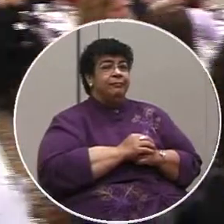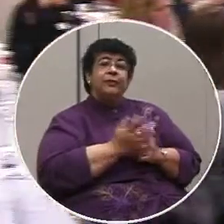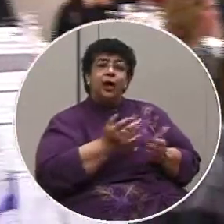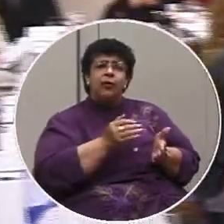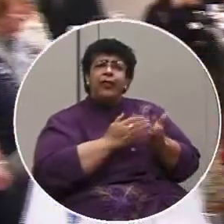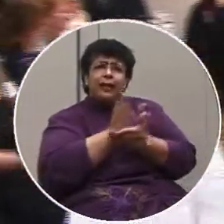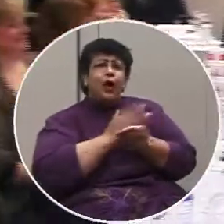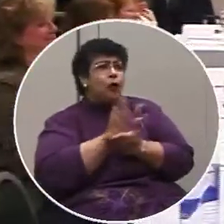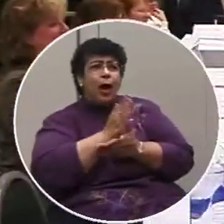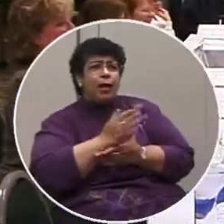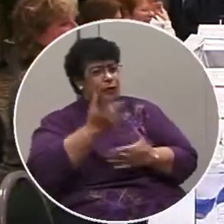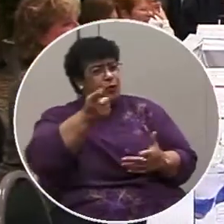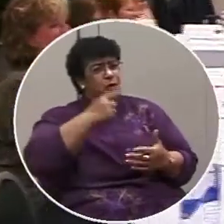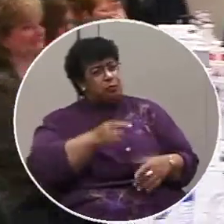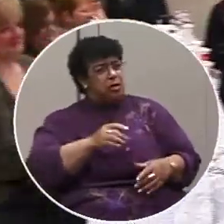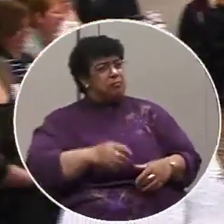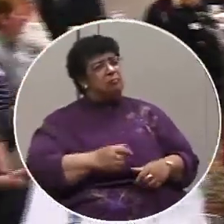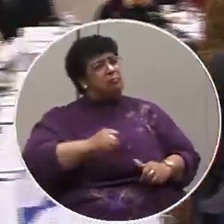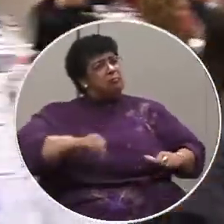That's all right, be cocky, you can do it.